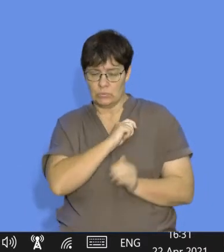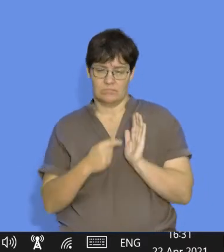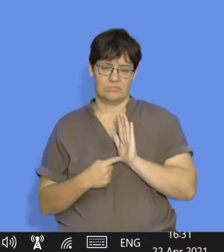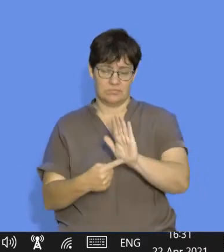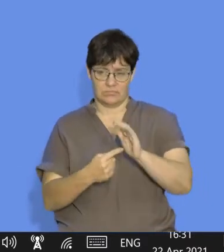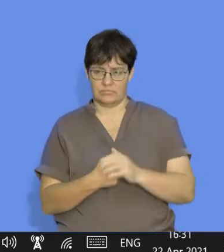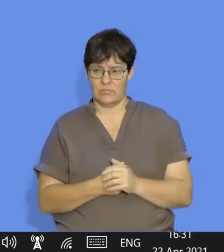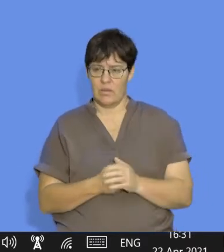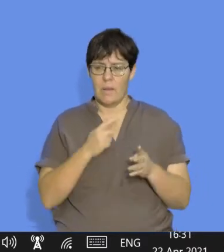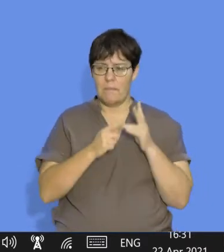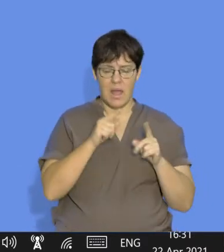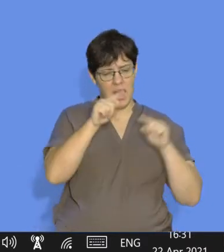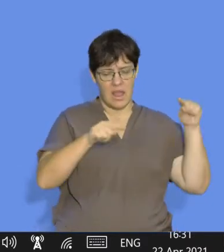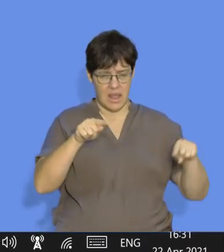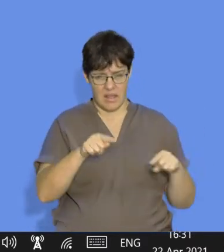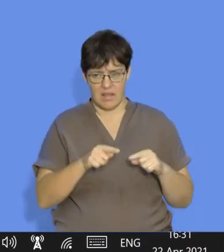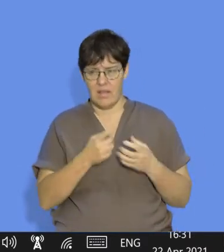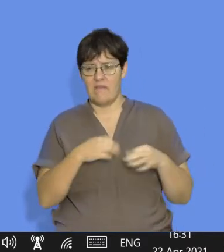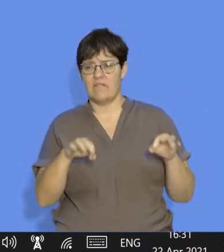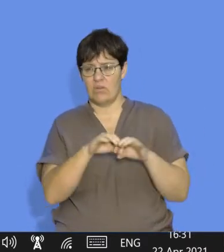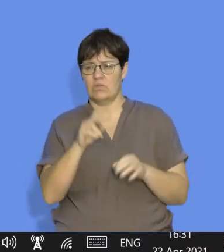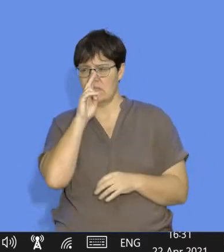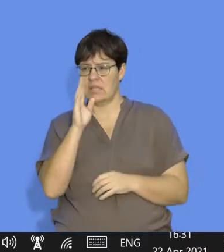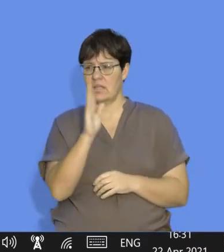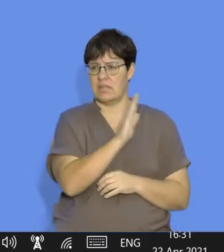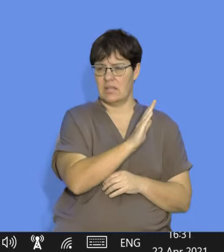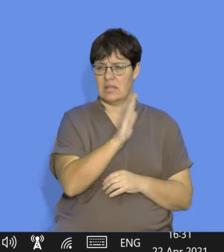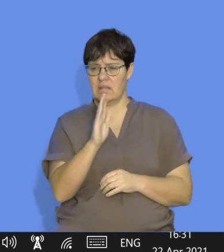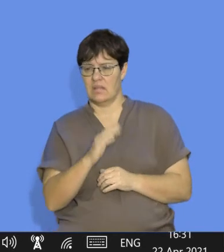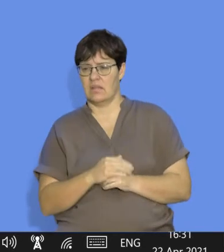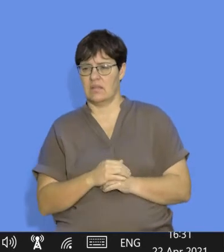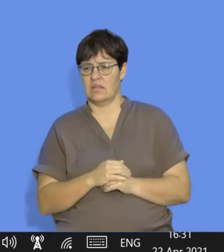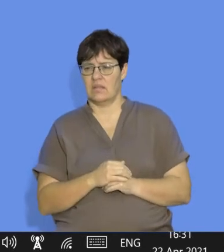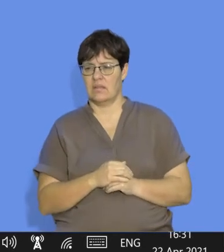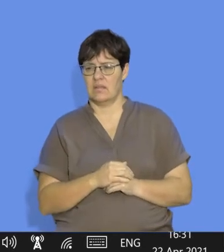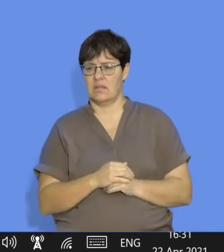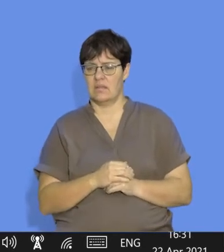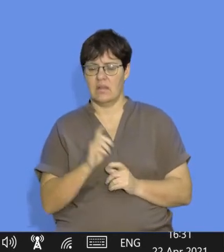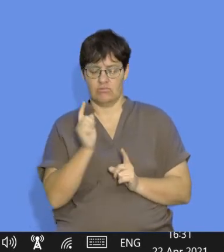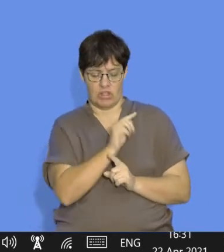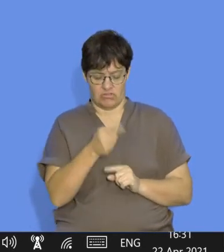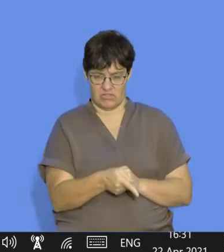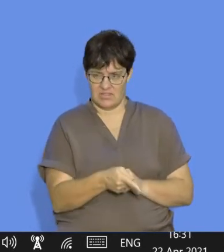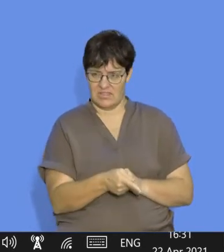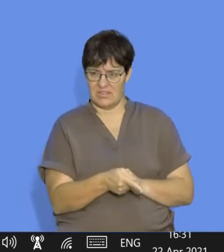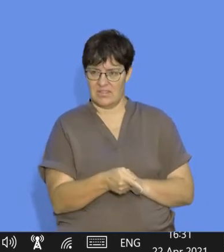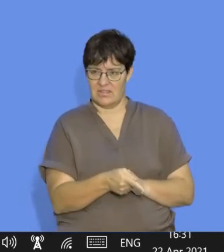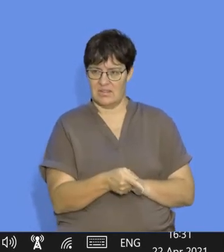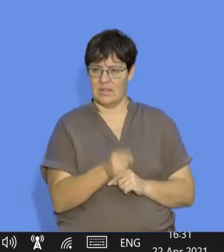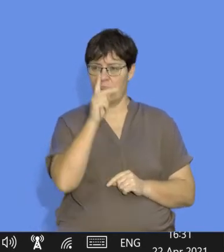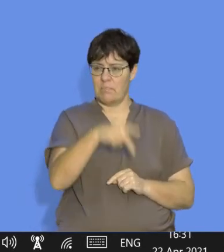actual simulation. So if I play around with my values, you can see that it will just change